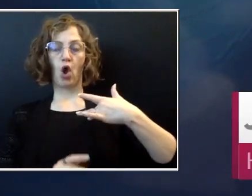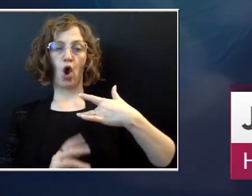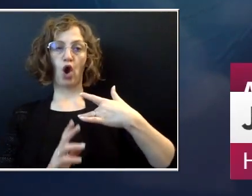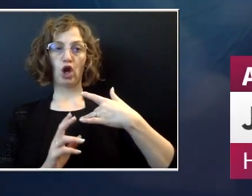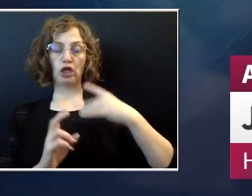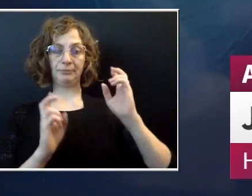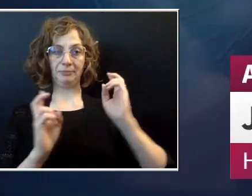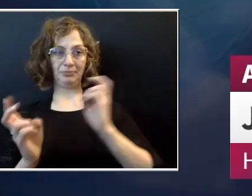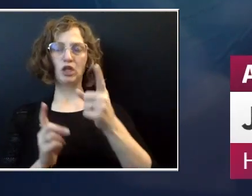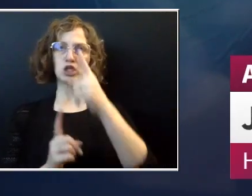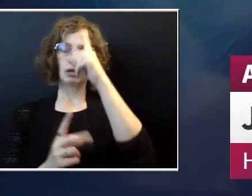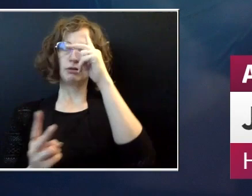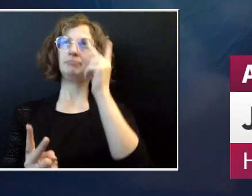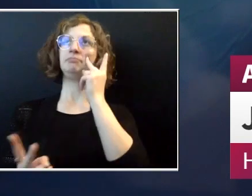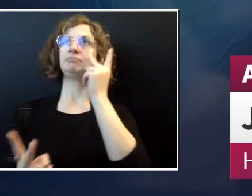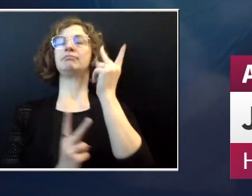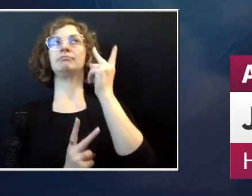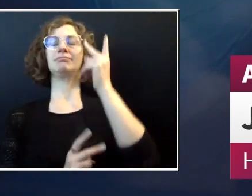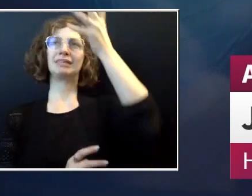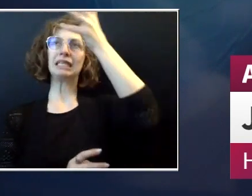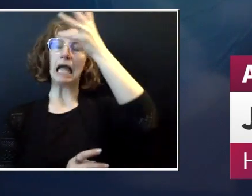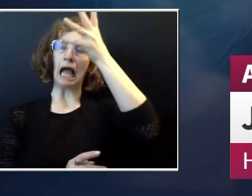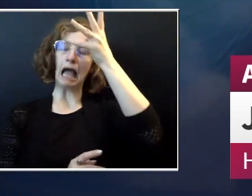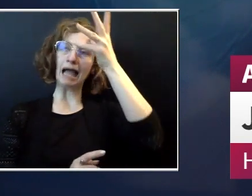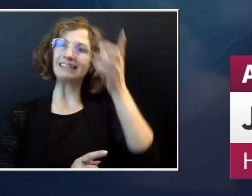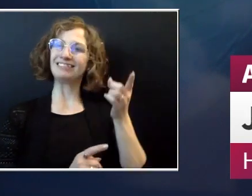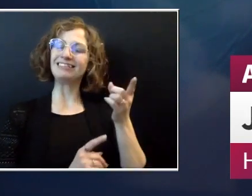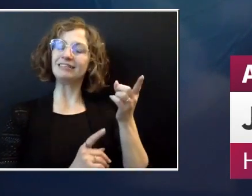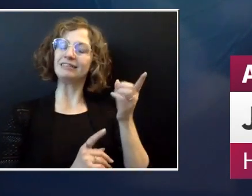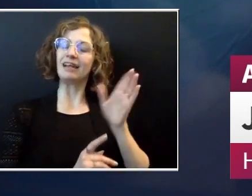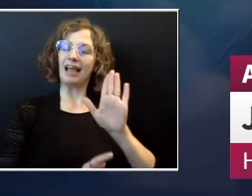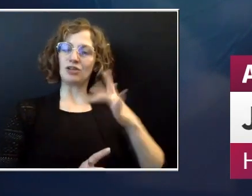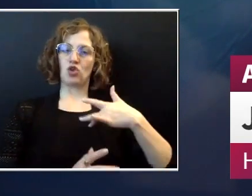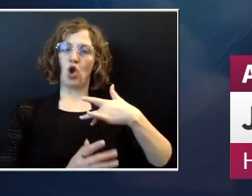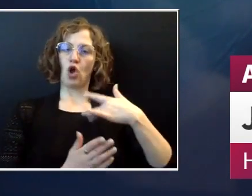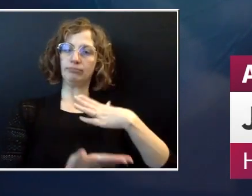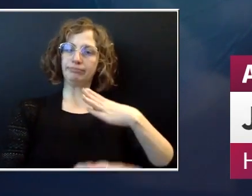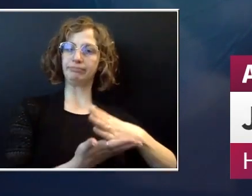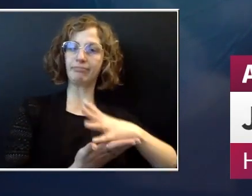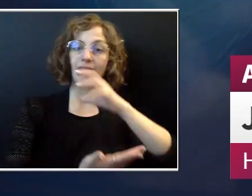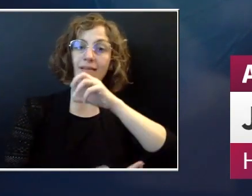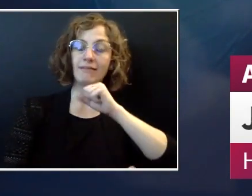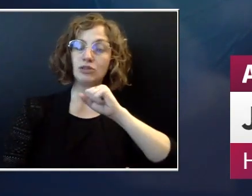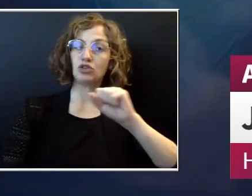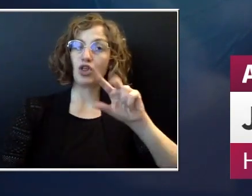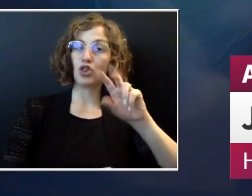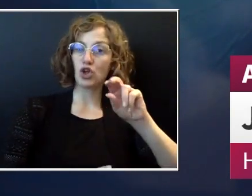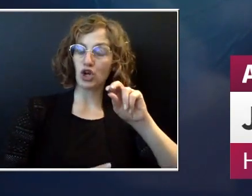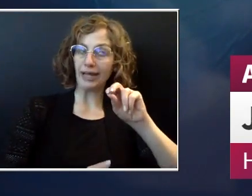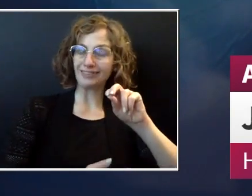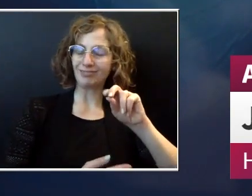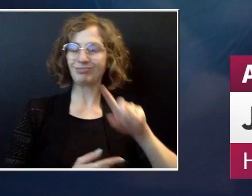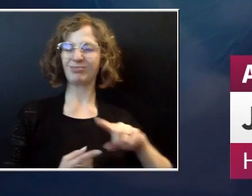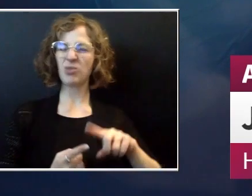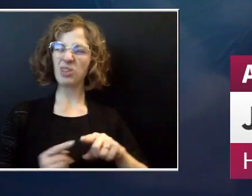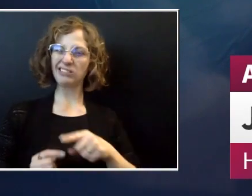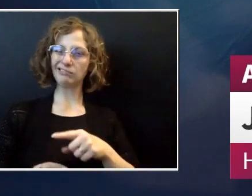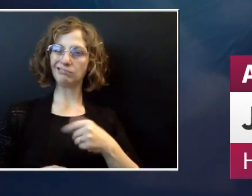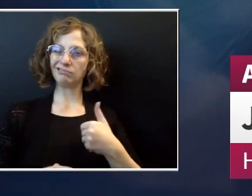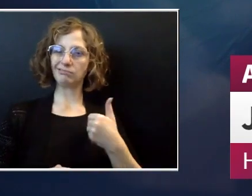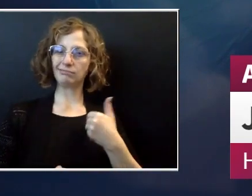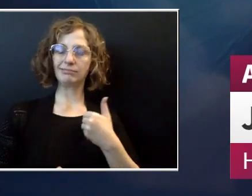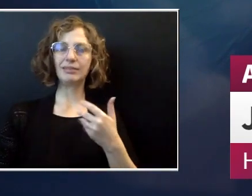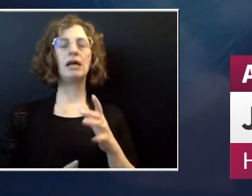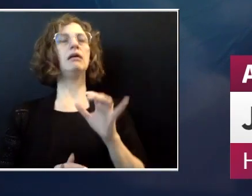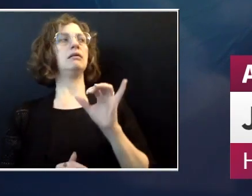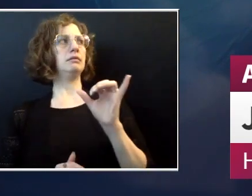just a toddler. It made her then wonder, was she at risk of an early death too? And what would this new diagnosis mean for